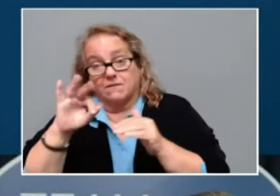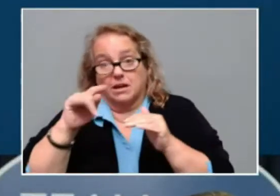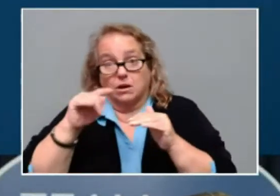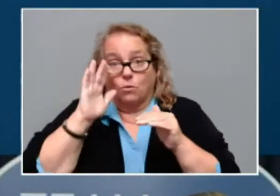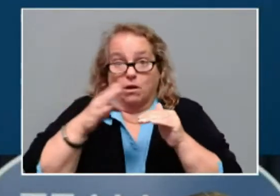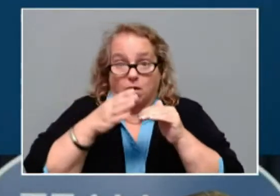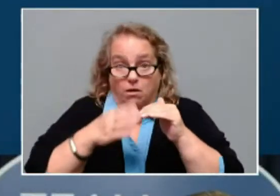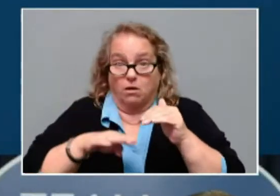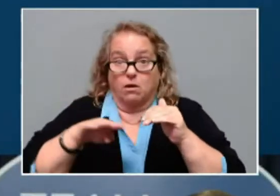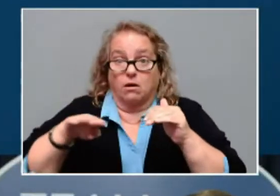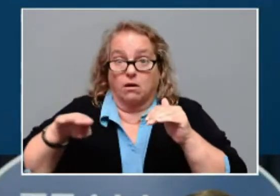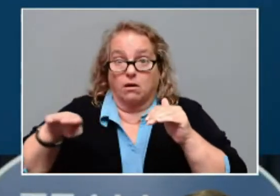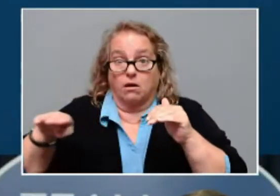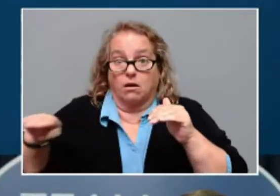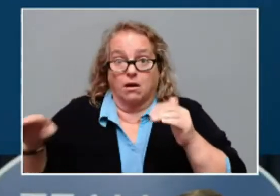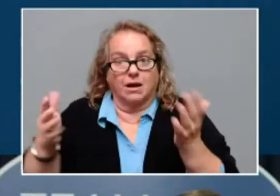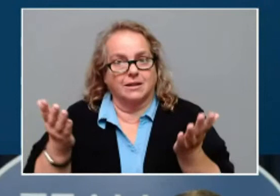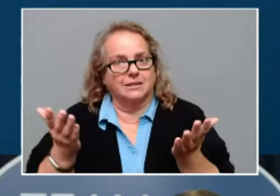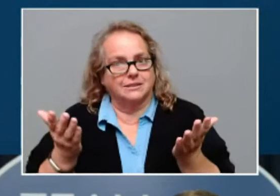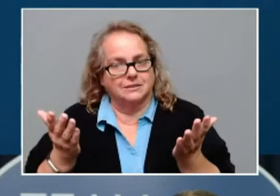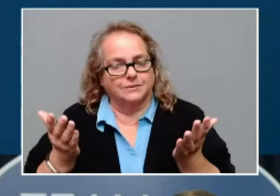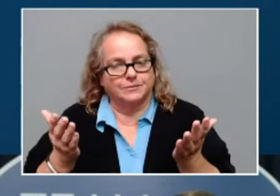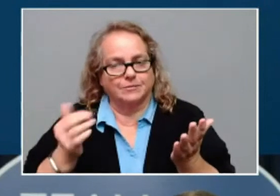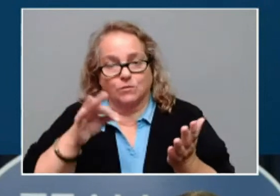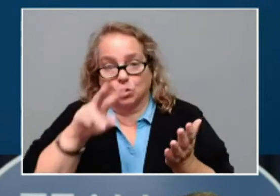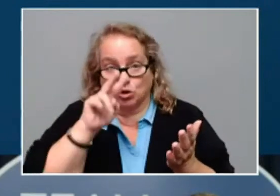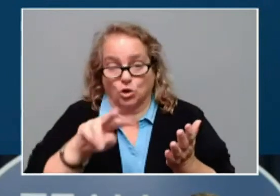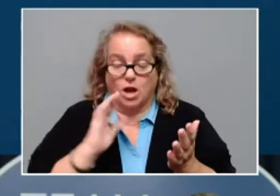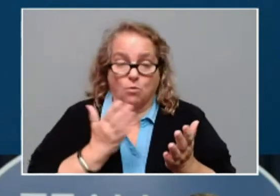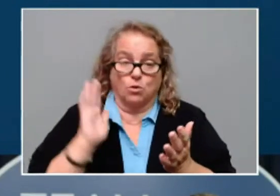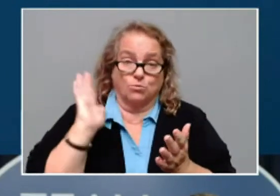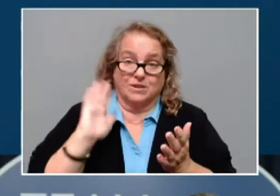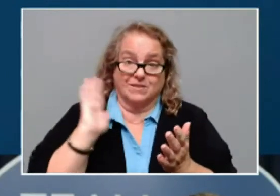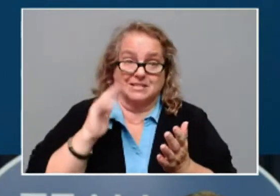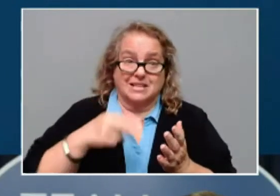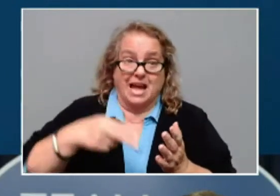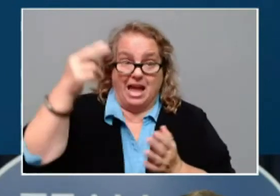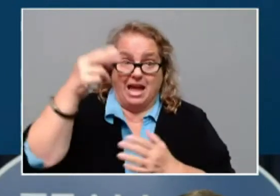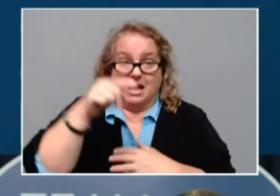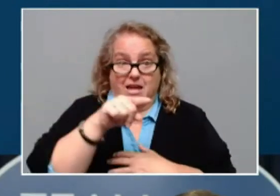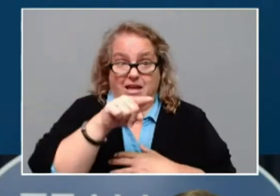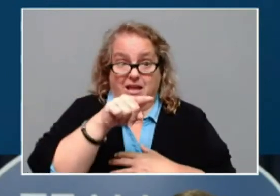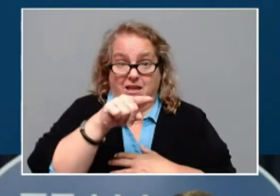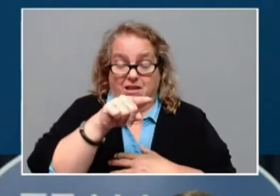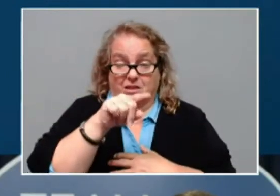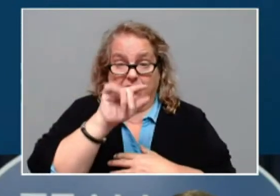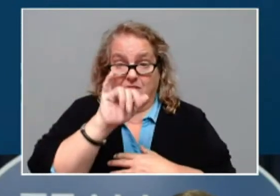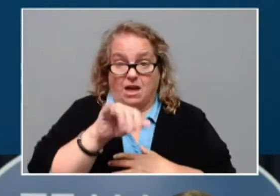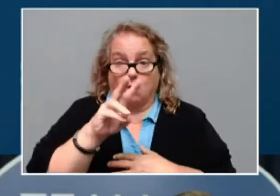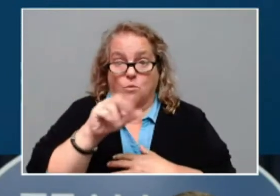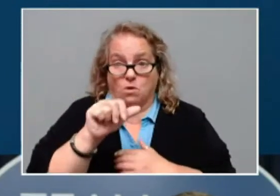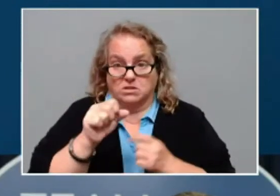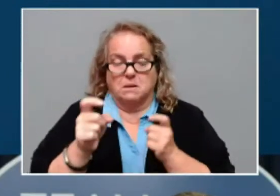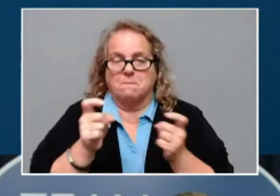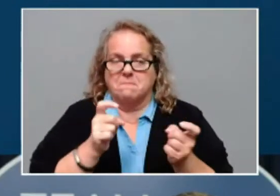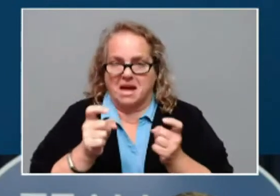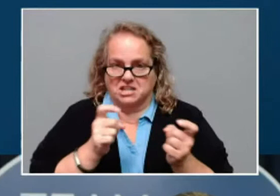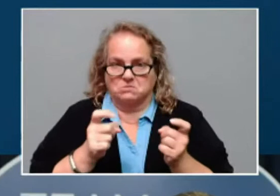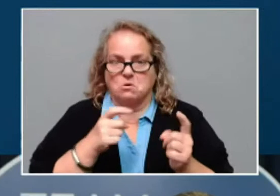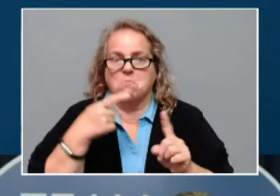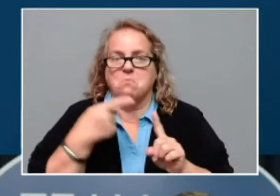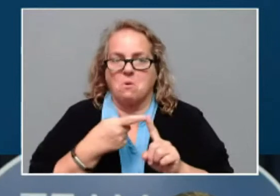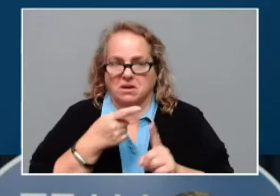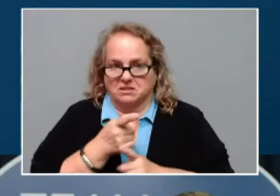if you look at our previous highs, that was a manageable point where